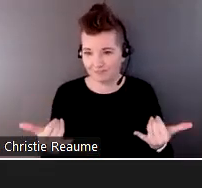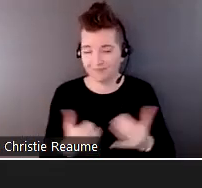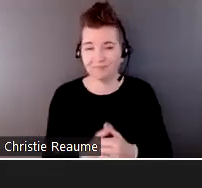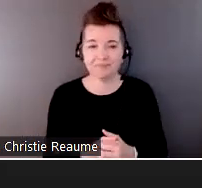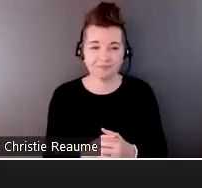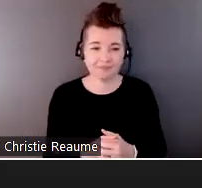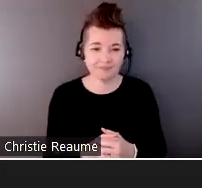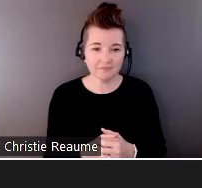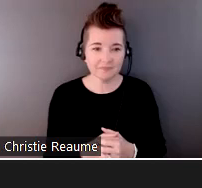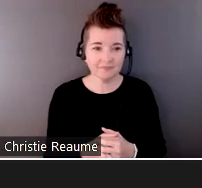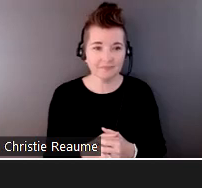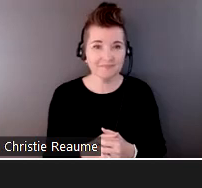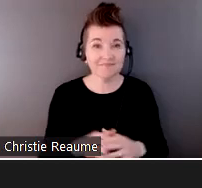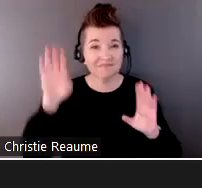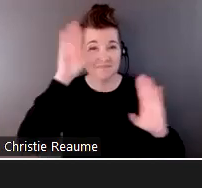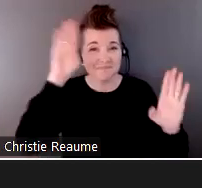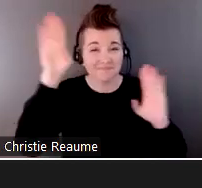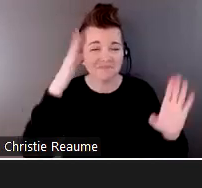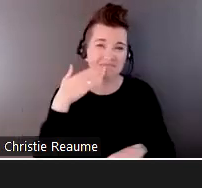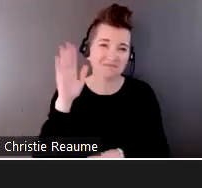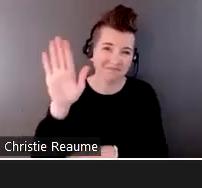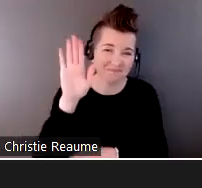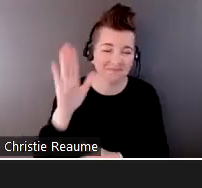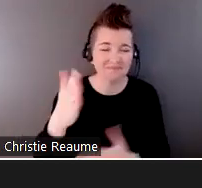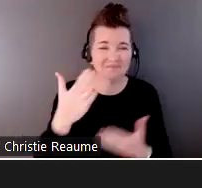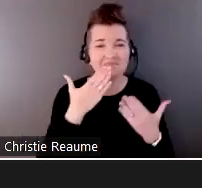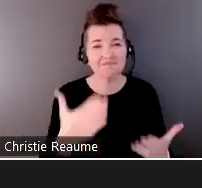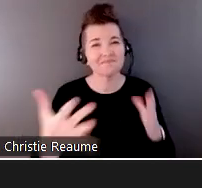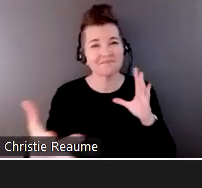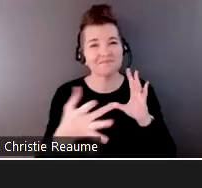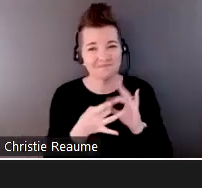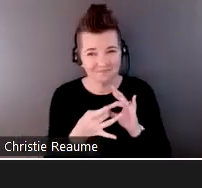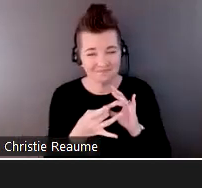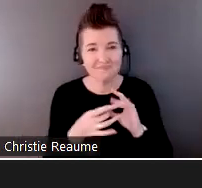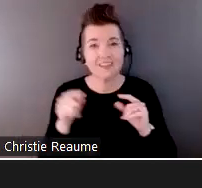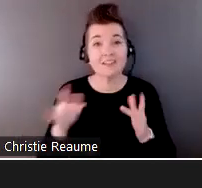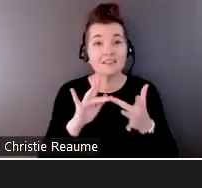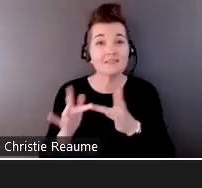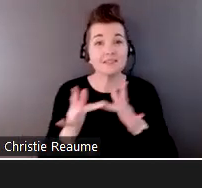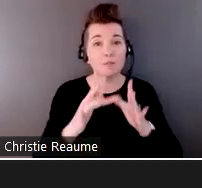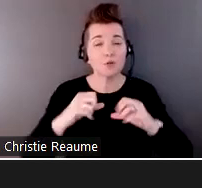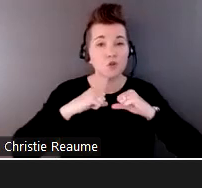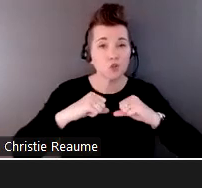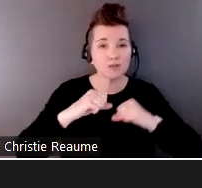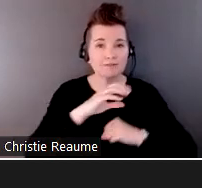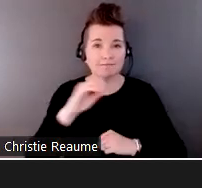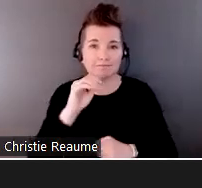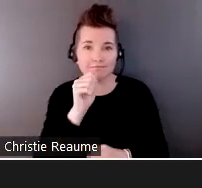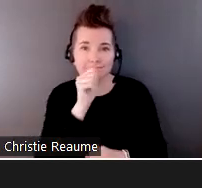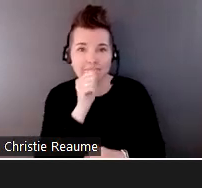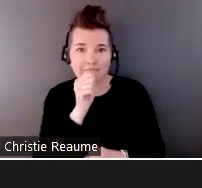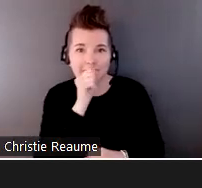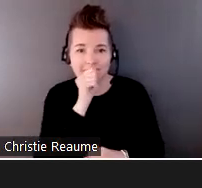so good afternoon everyone thank you for joining our webinar today on cyber security and privacy key principles